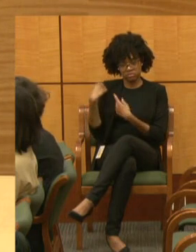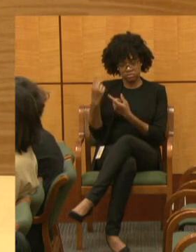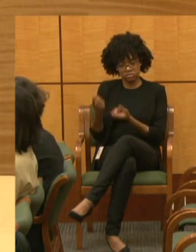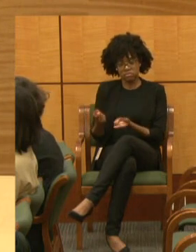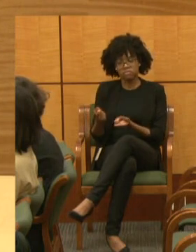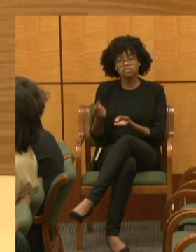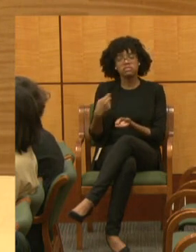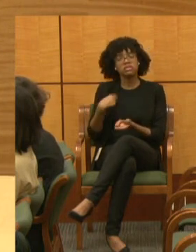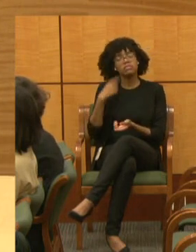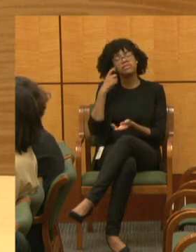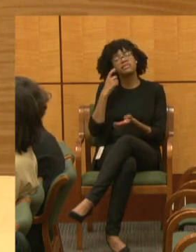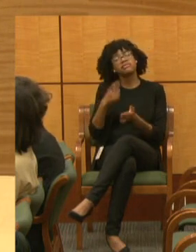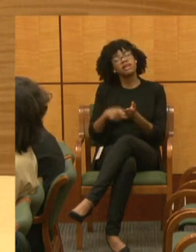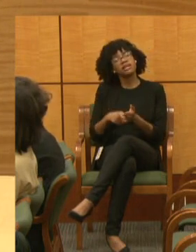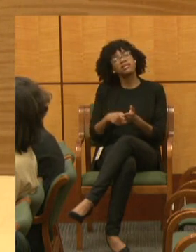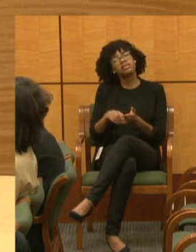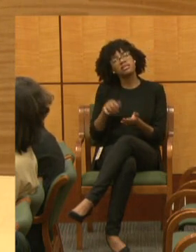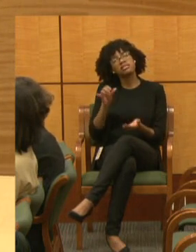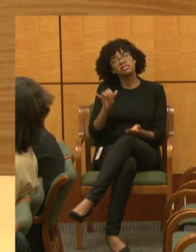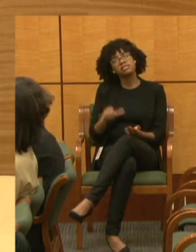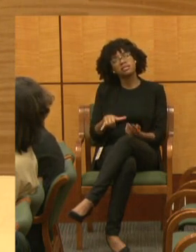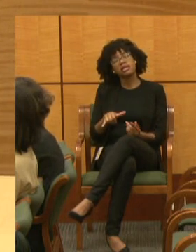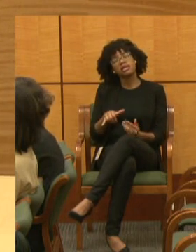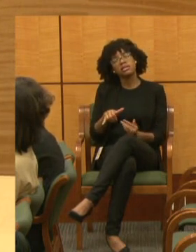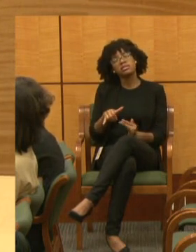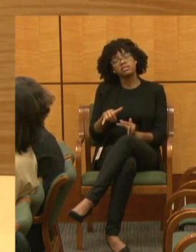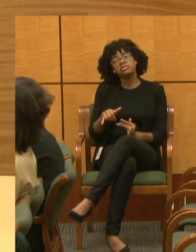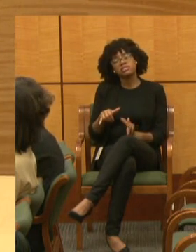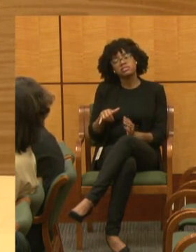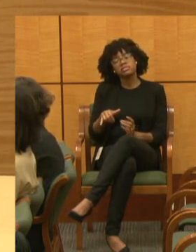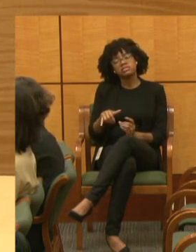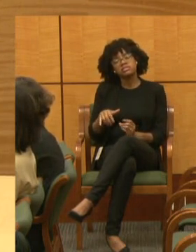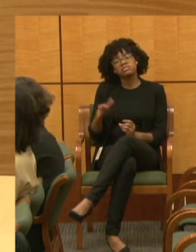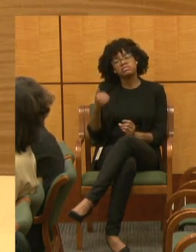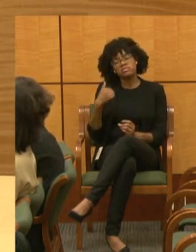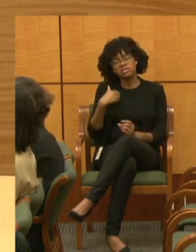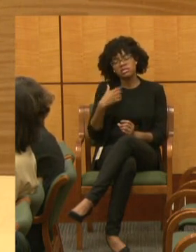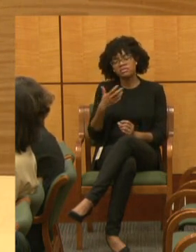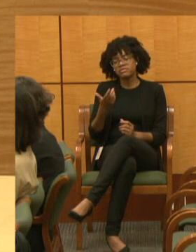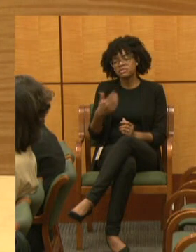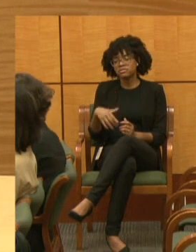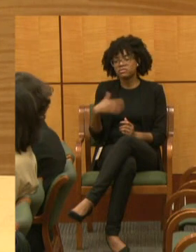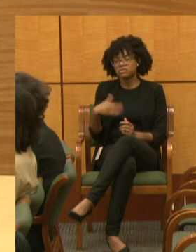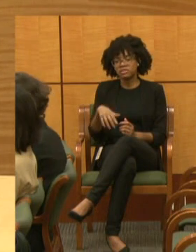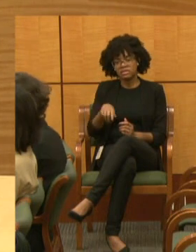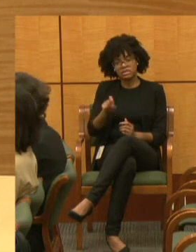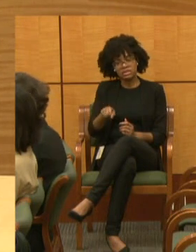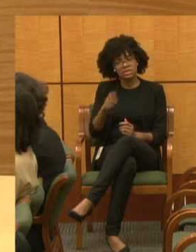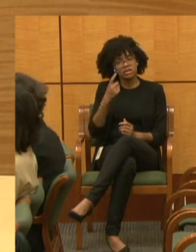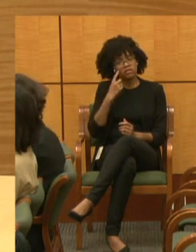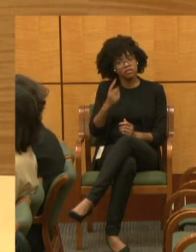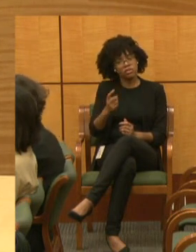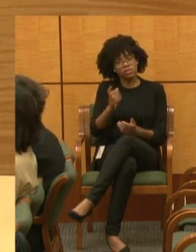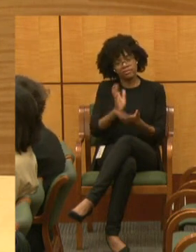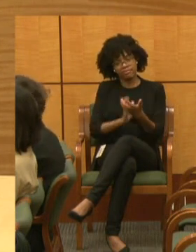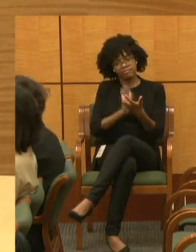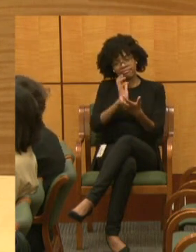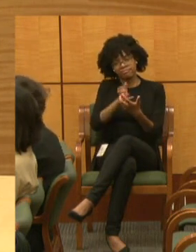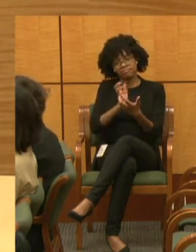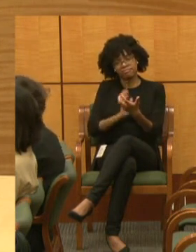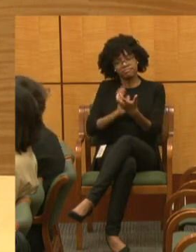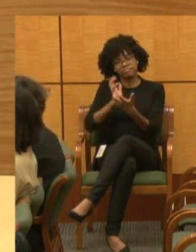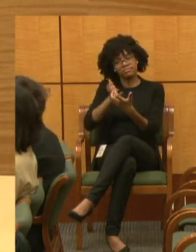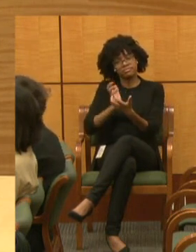we've come to recognize that there is a great need at times for personalization, a great need for